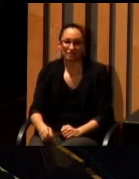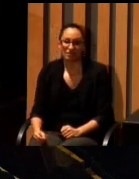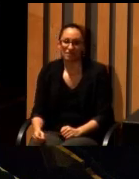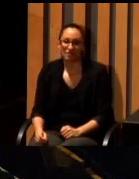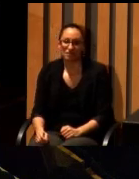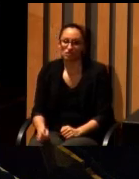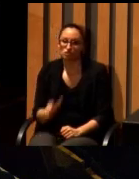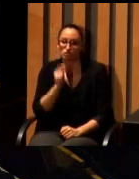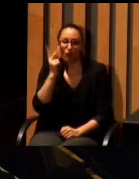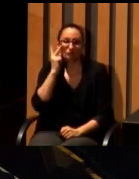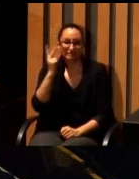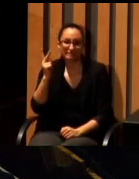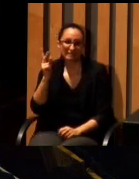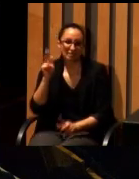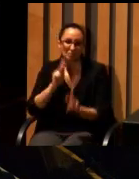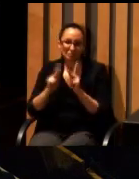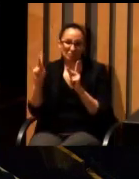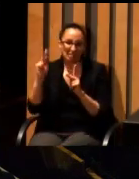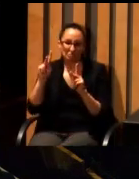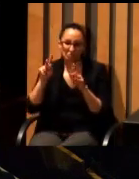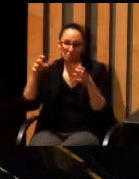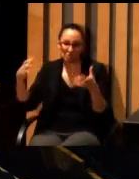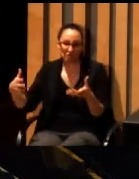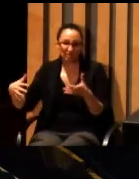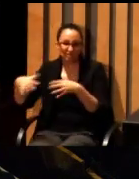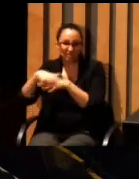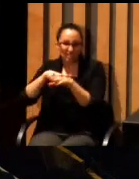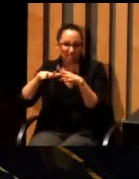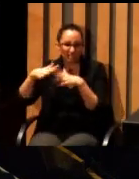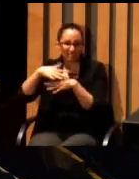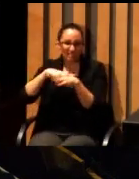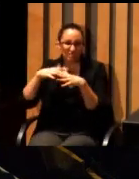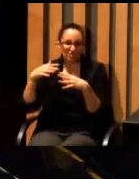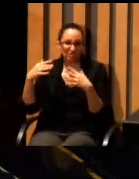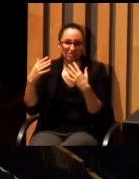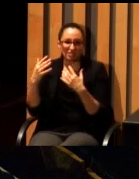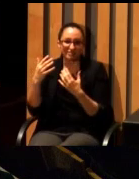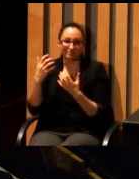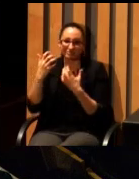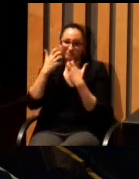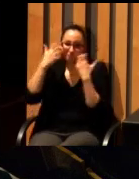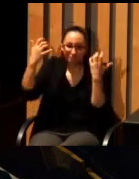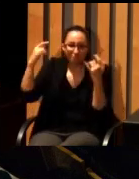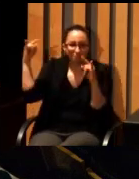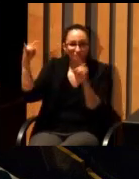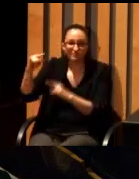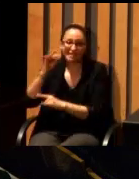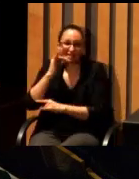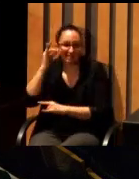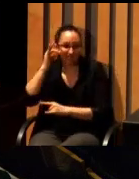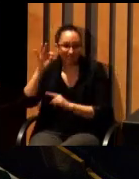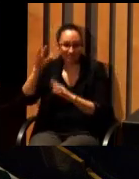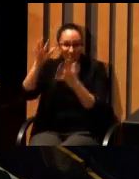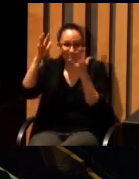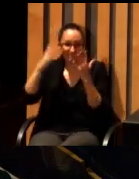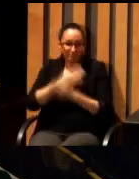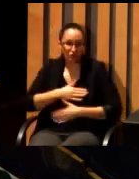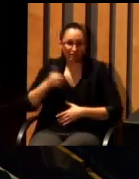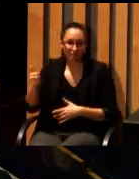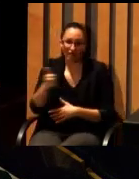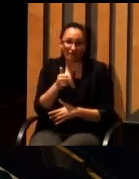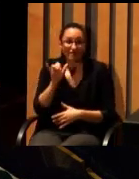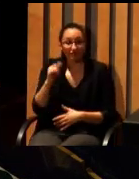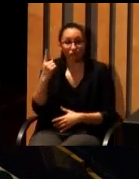of people dressed as Indians hollering and laughing and having a good time. That's one reason I don't go